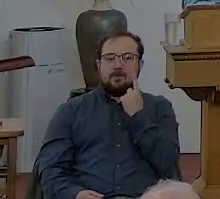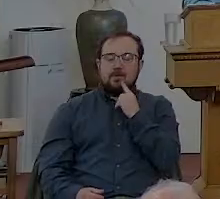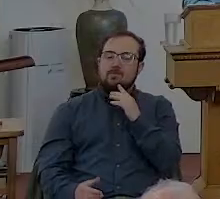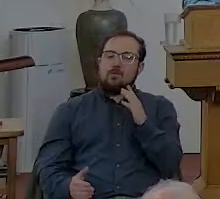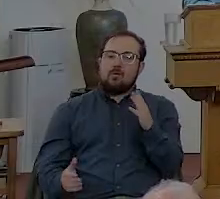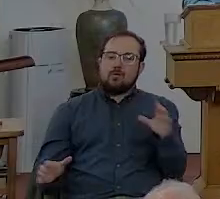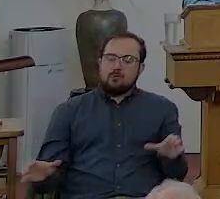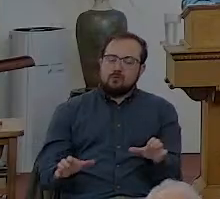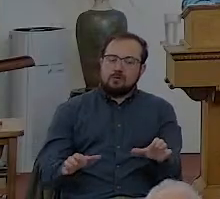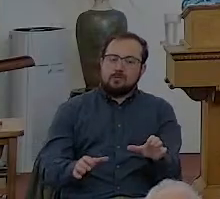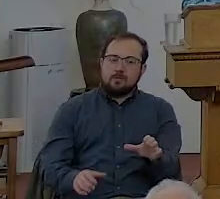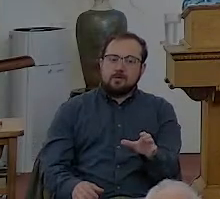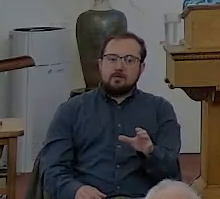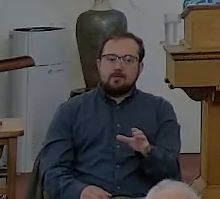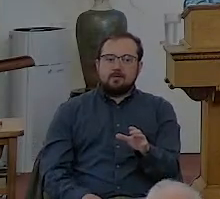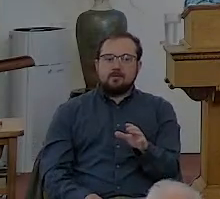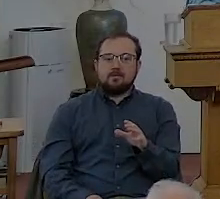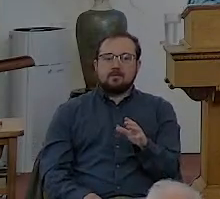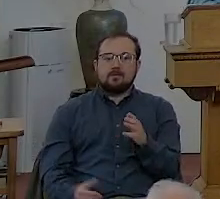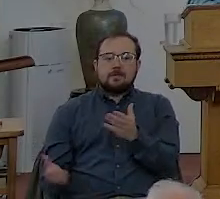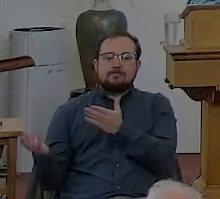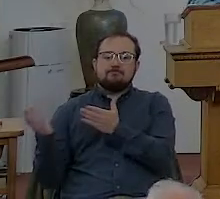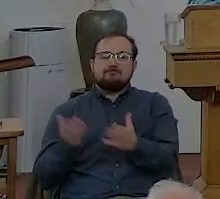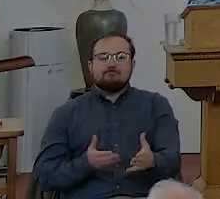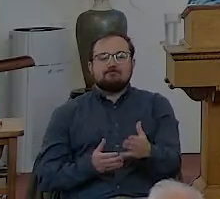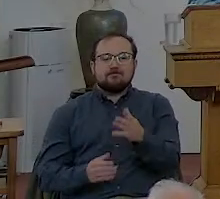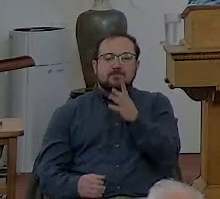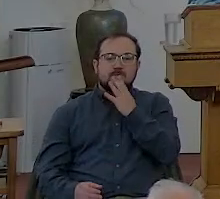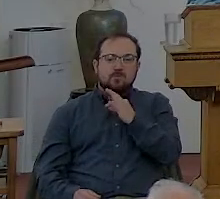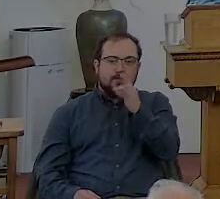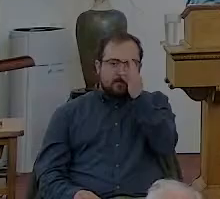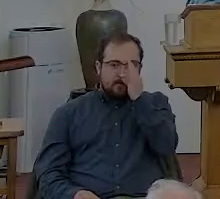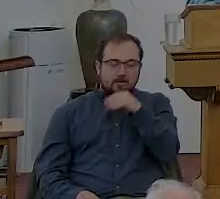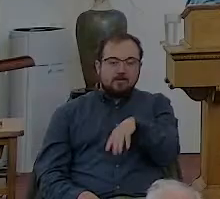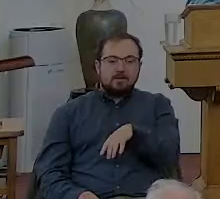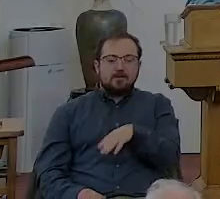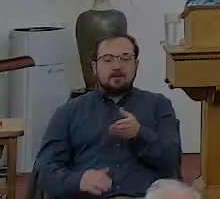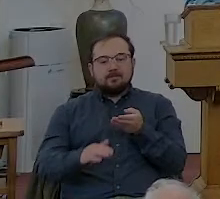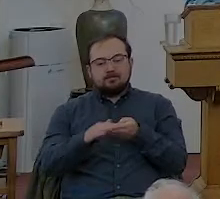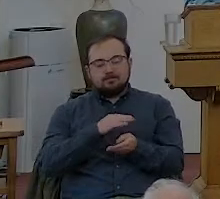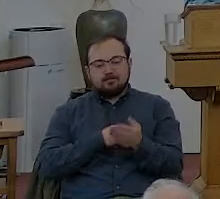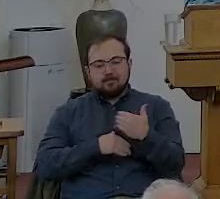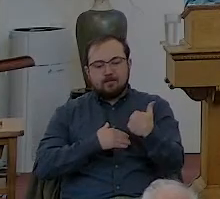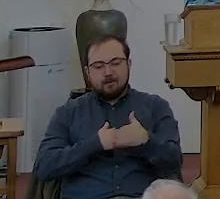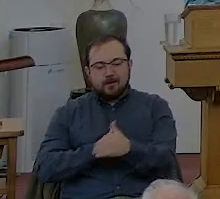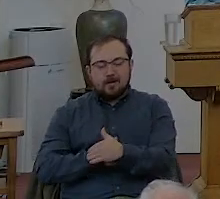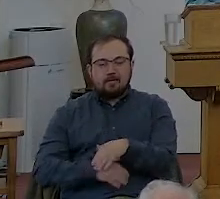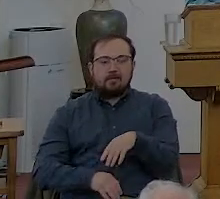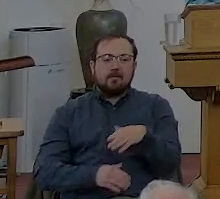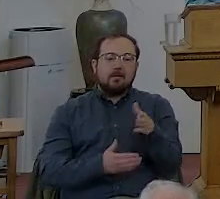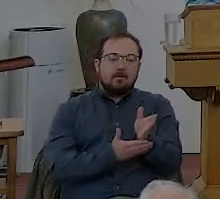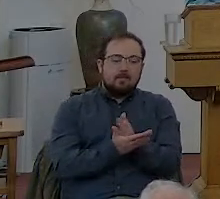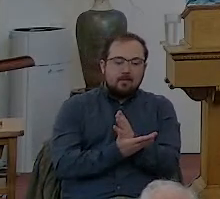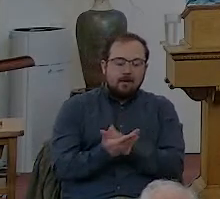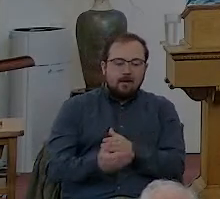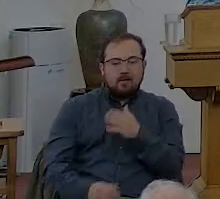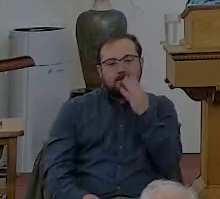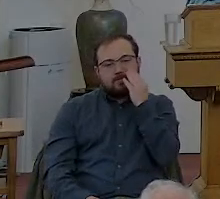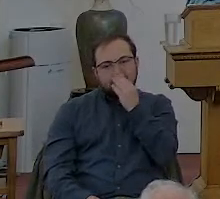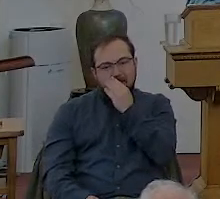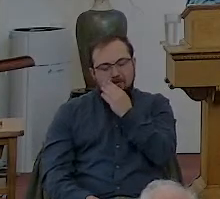encouragement. Pints of delicious strawberries, oven-baked bread, pie, and